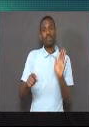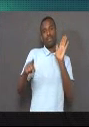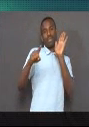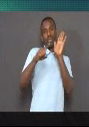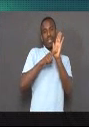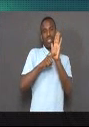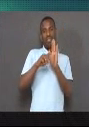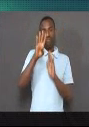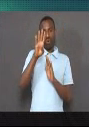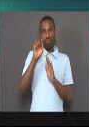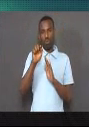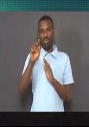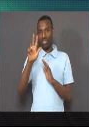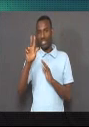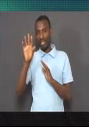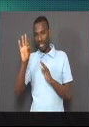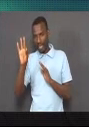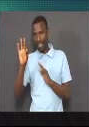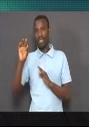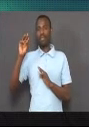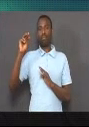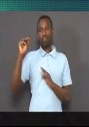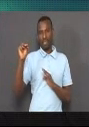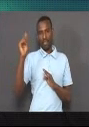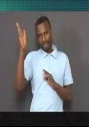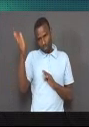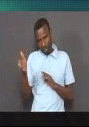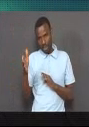The maximum acceleration is negative